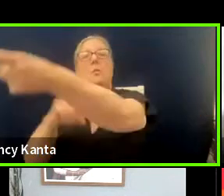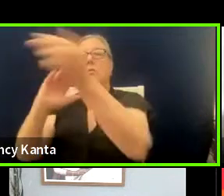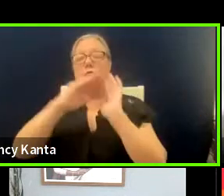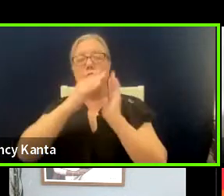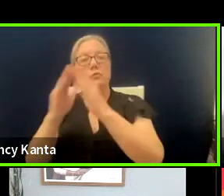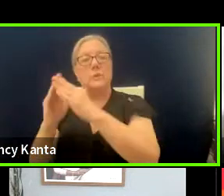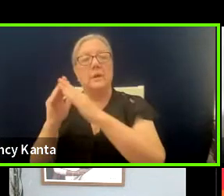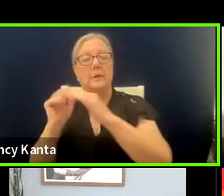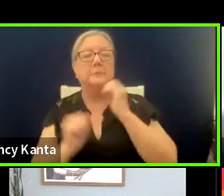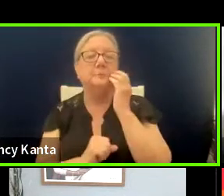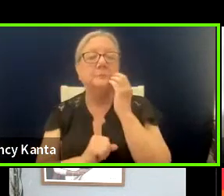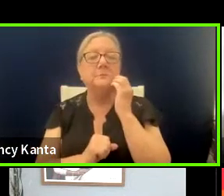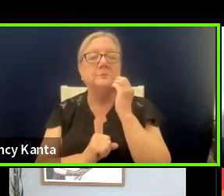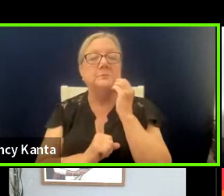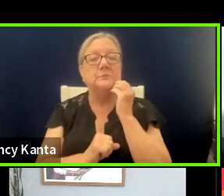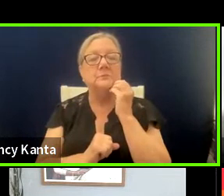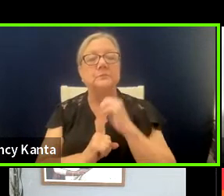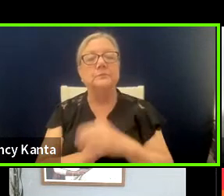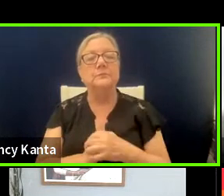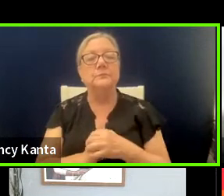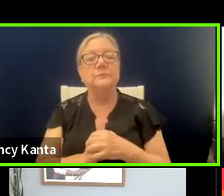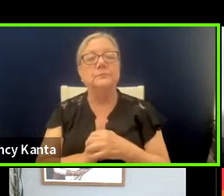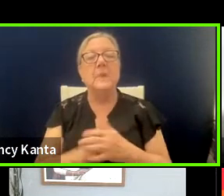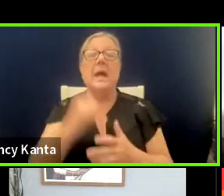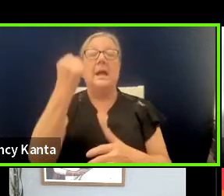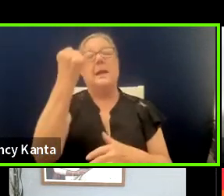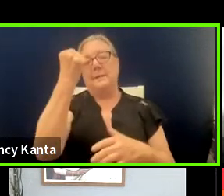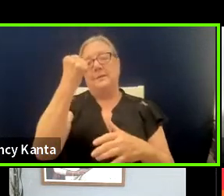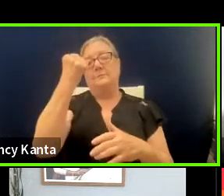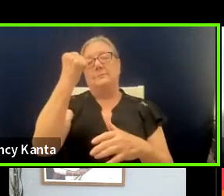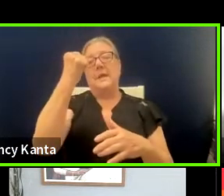And similarly, in the southbound direction, that